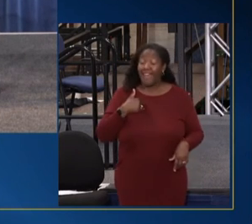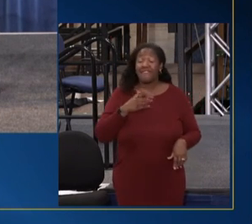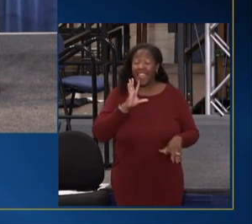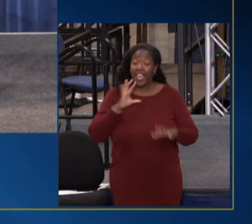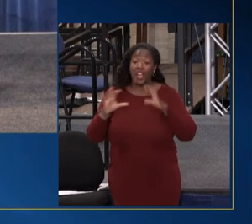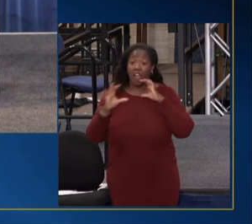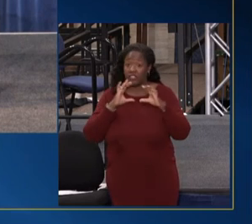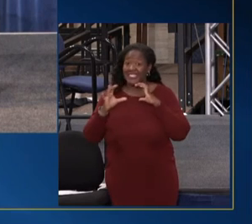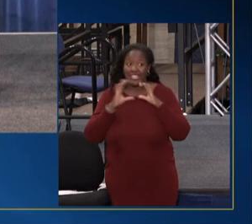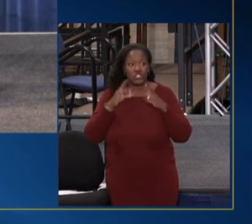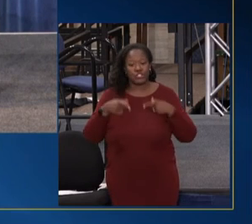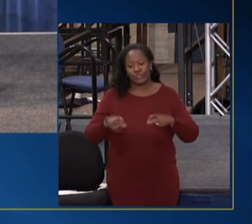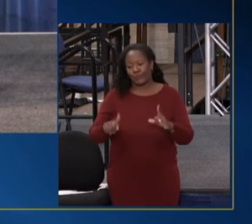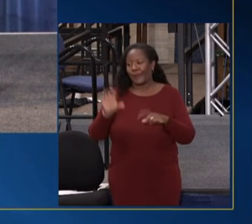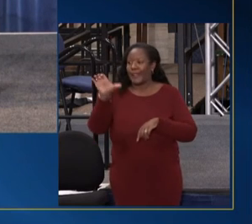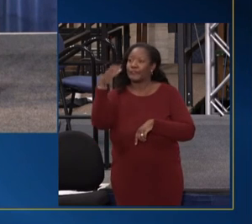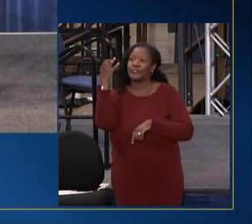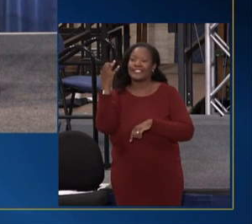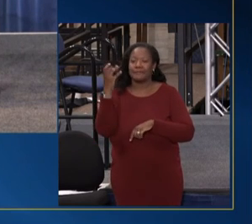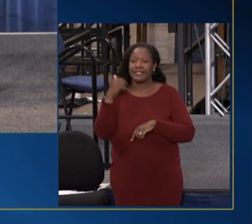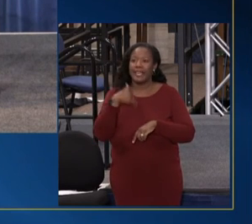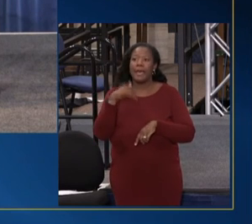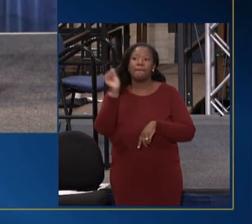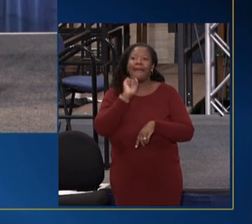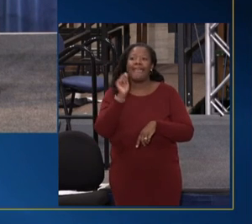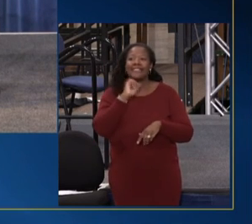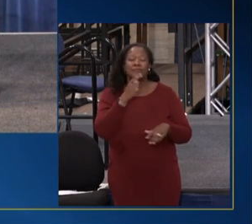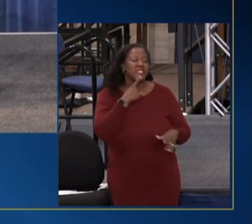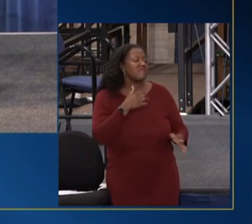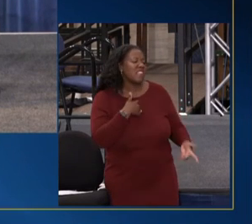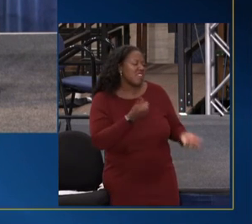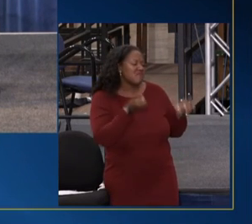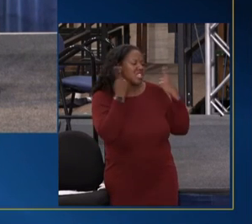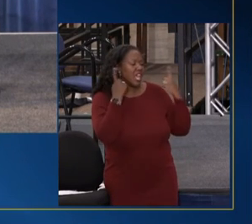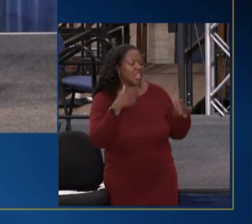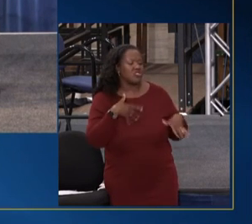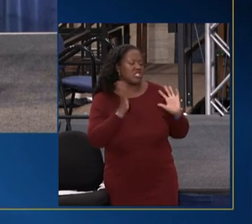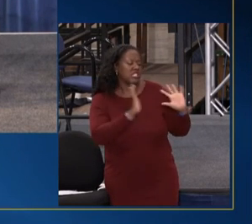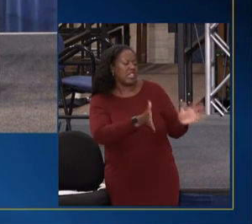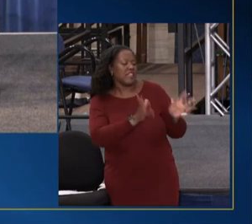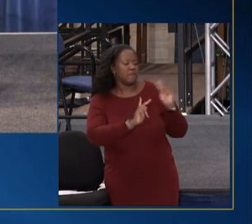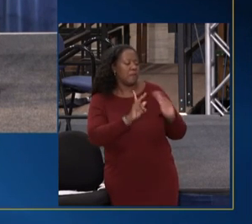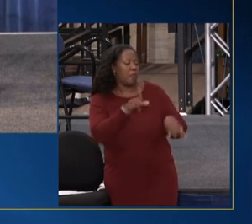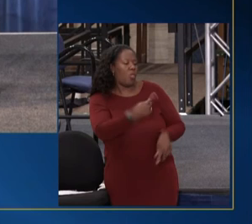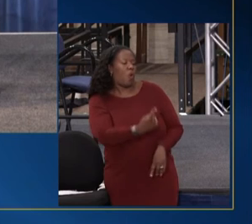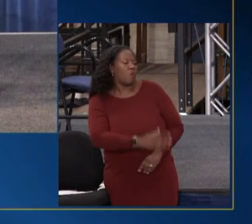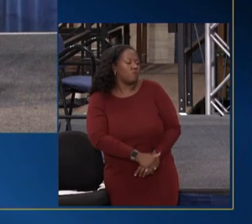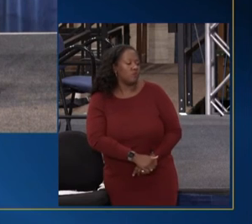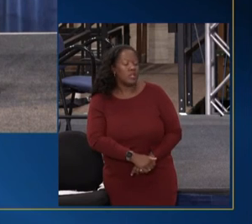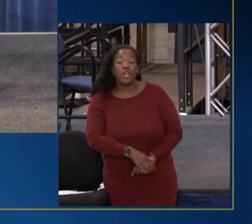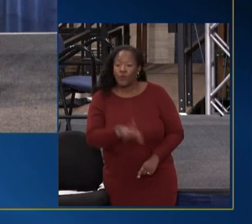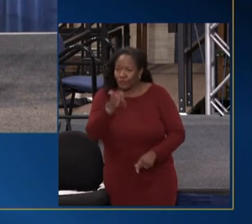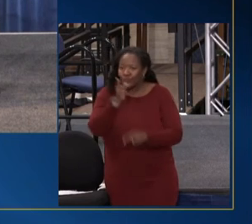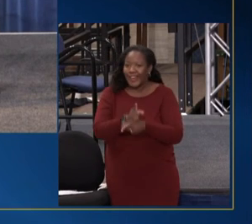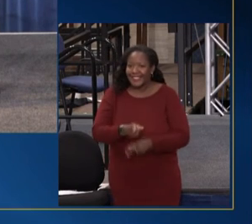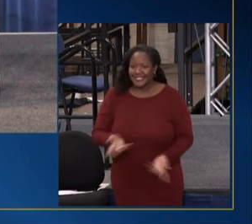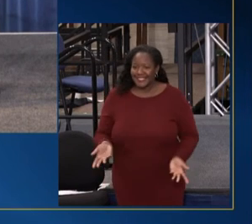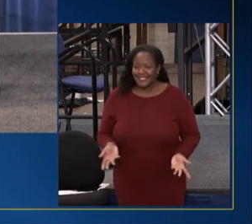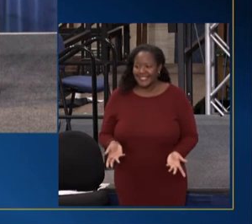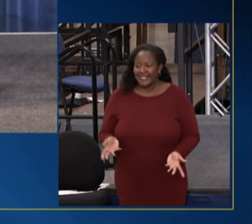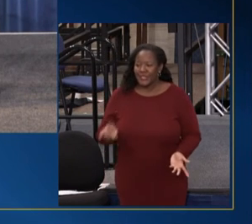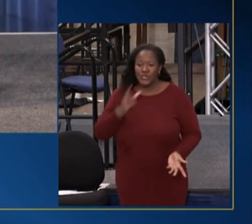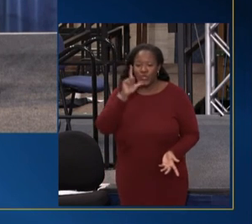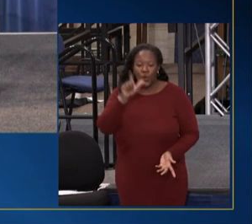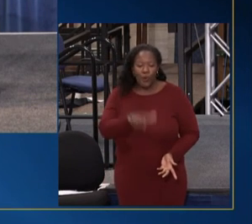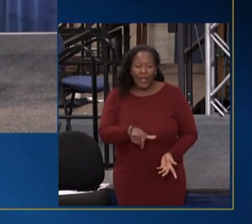conversations like that at Christmas and other times with my family where my aunts have said, "I don't get it. Why don't they just leave people alone?" Right? Like, and I think you're exactly right. You don't have to